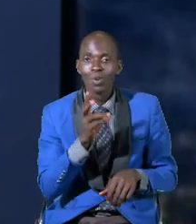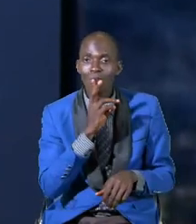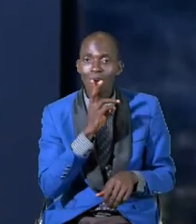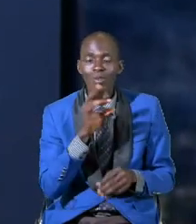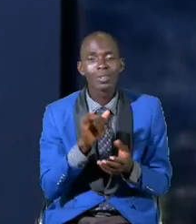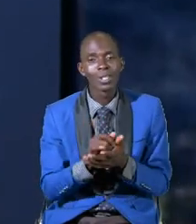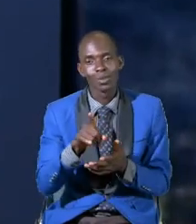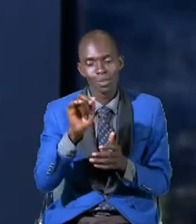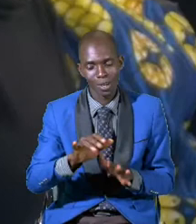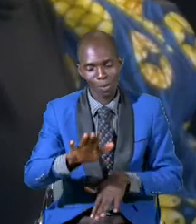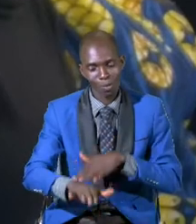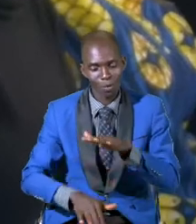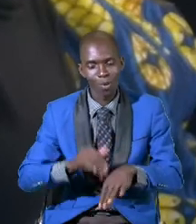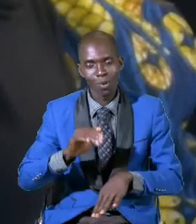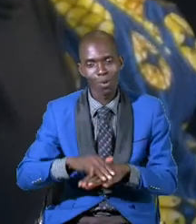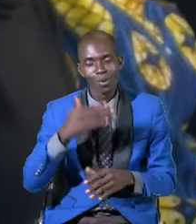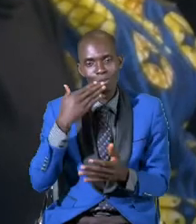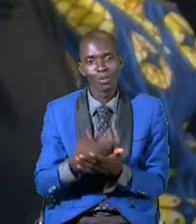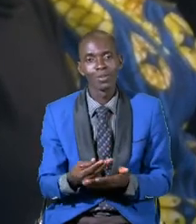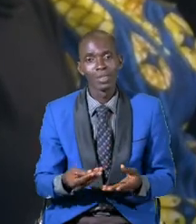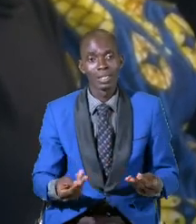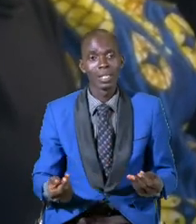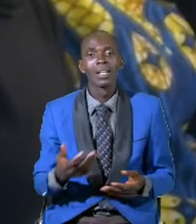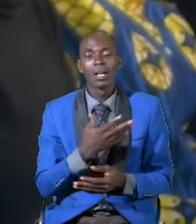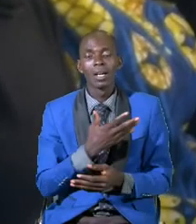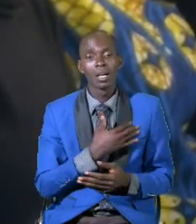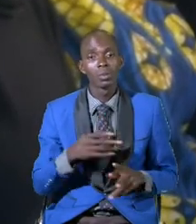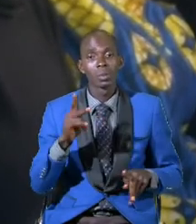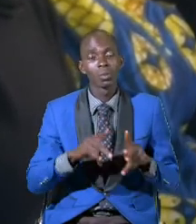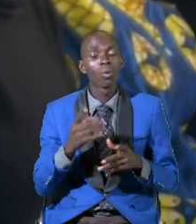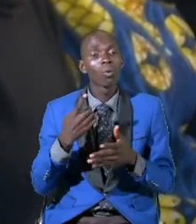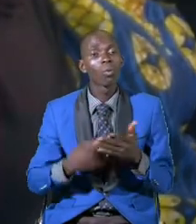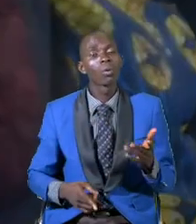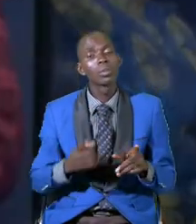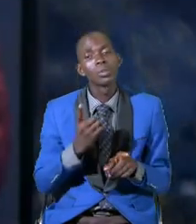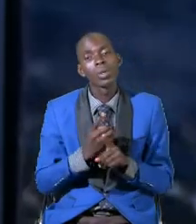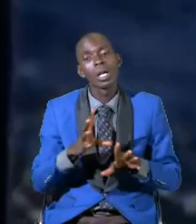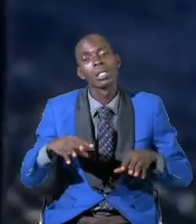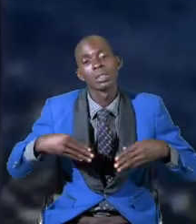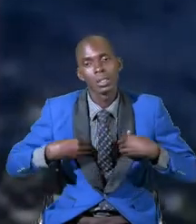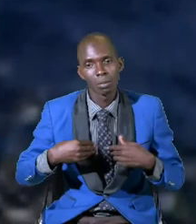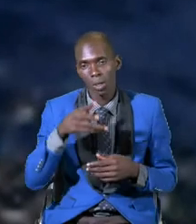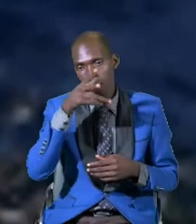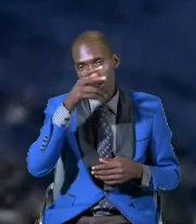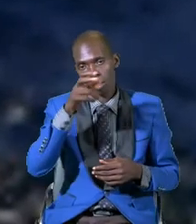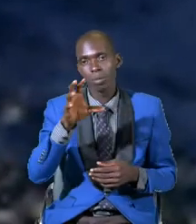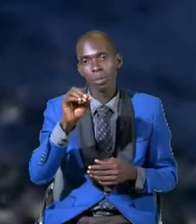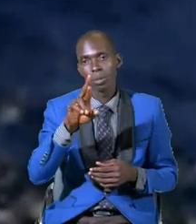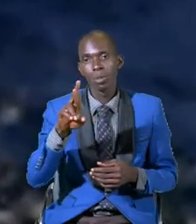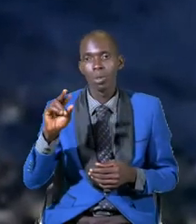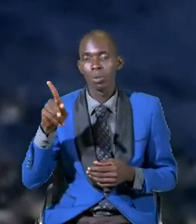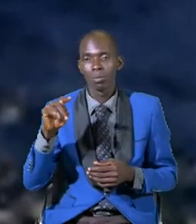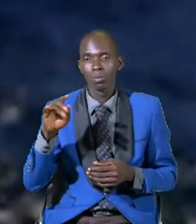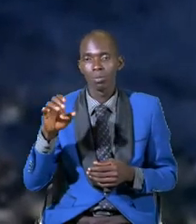wet ground. And then they compromise. They accept corruption. I will not